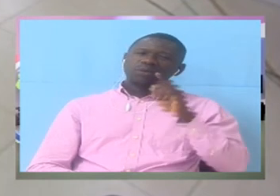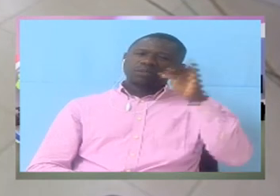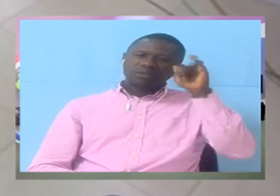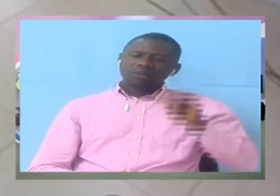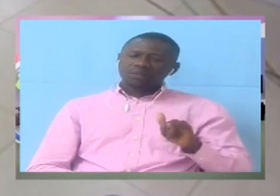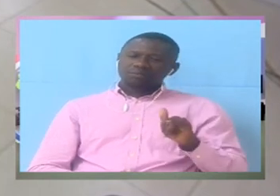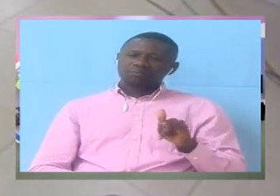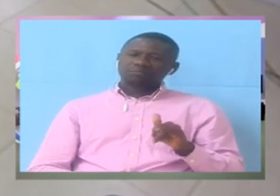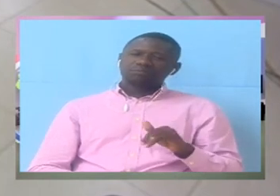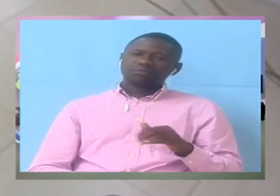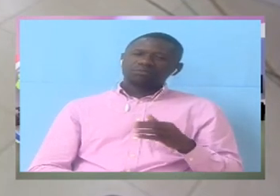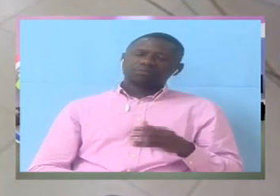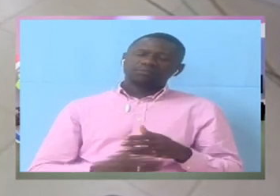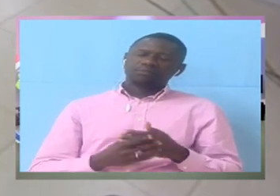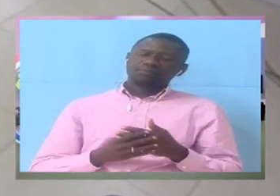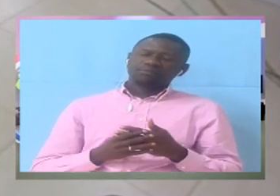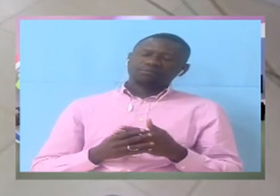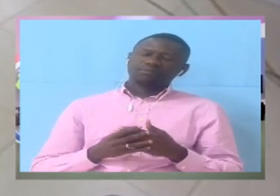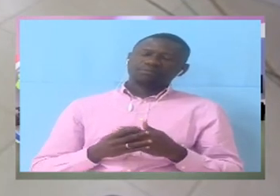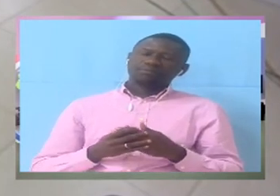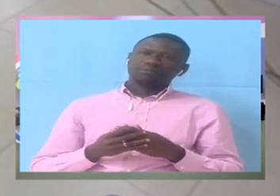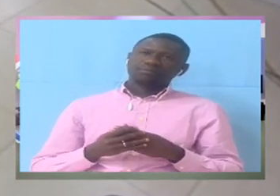wote.